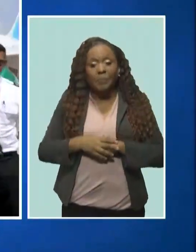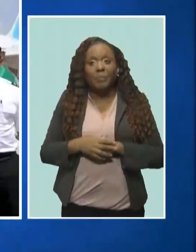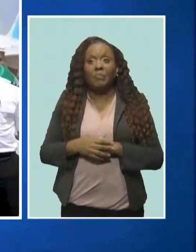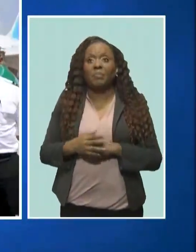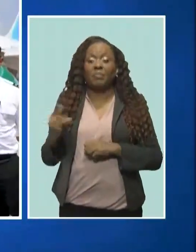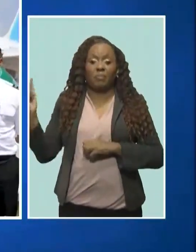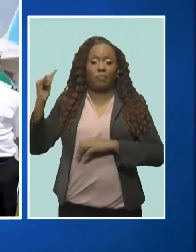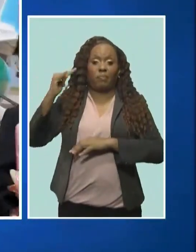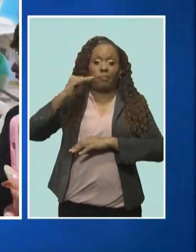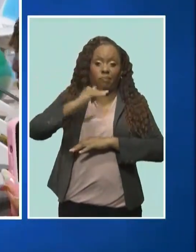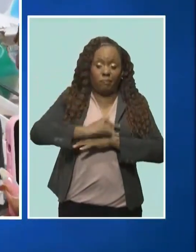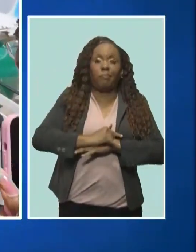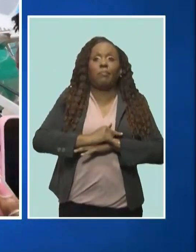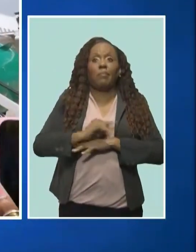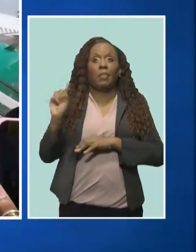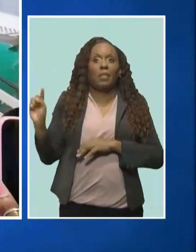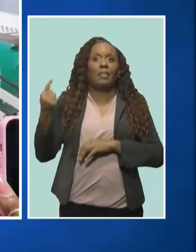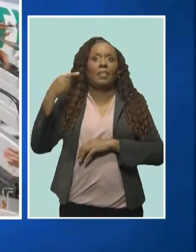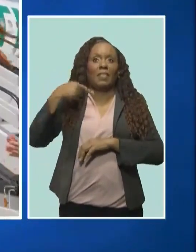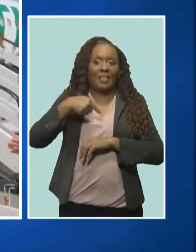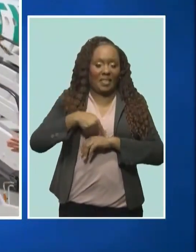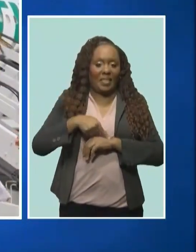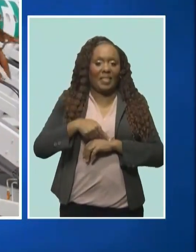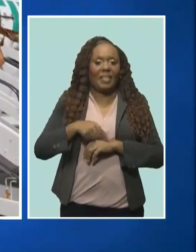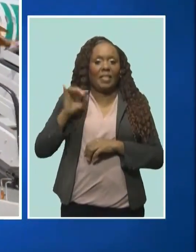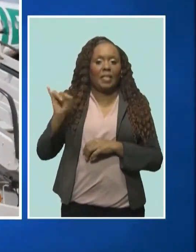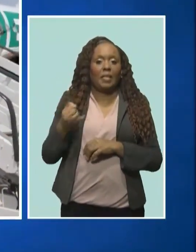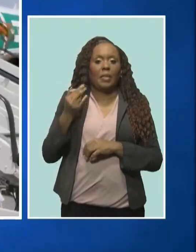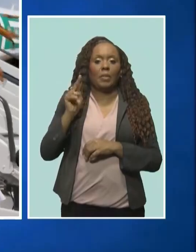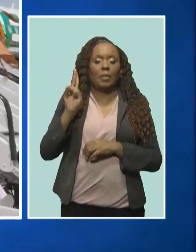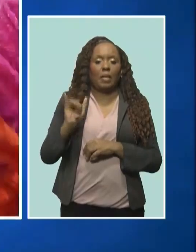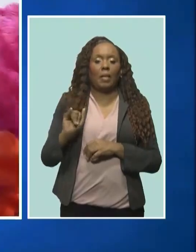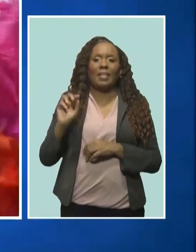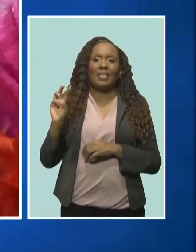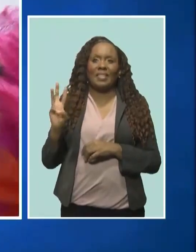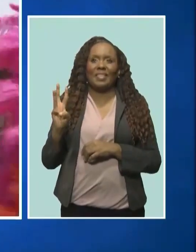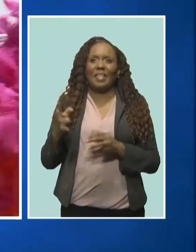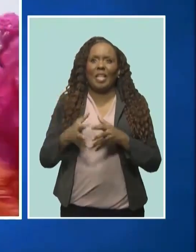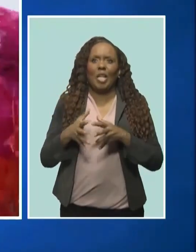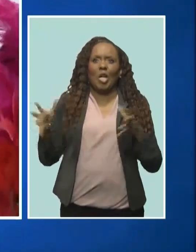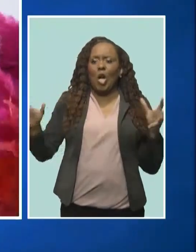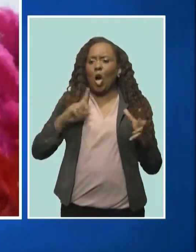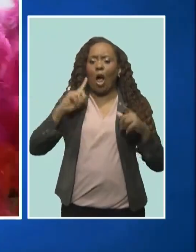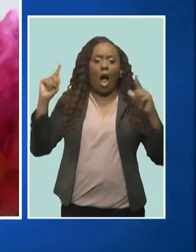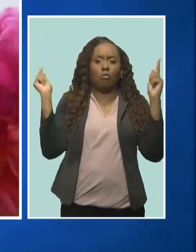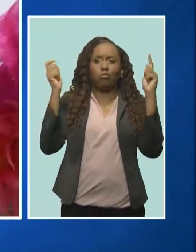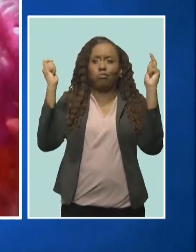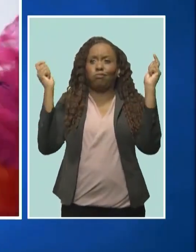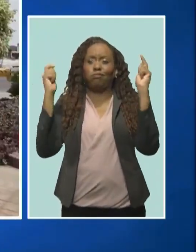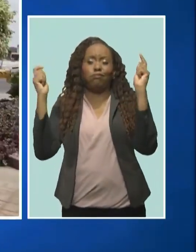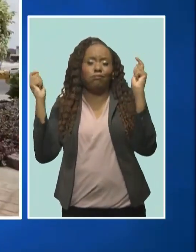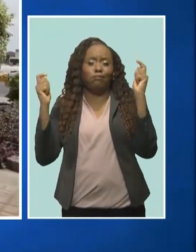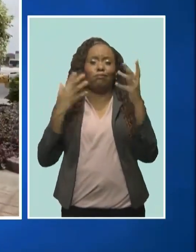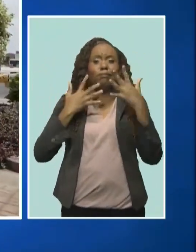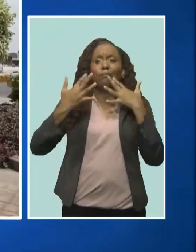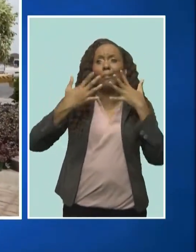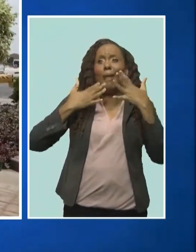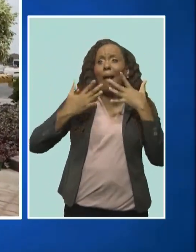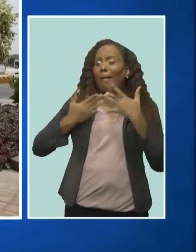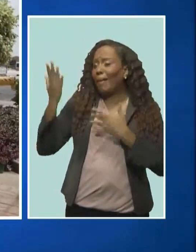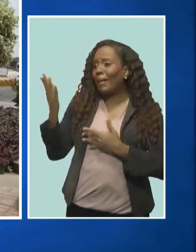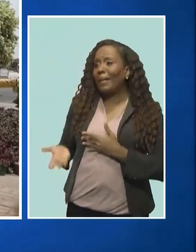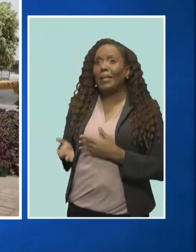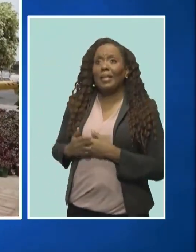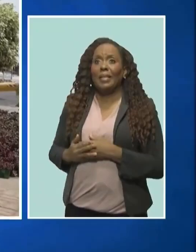touched down at the Grantley Adams International Airport on July 6 to much fanfare. Chief Executive Officer of the